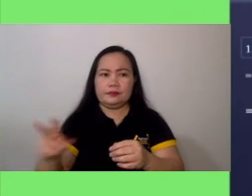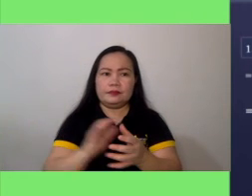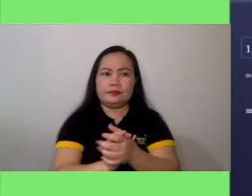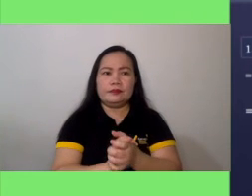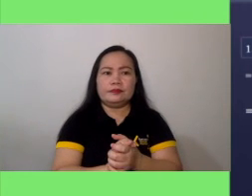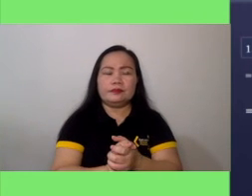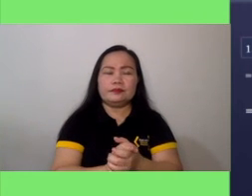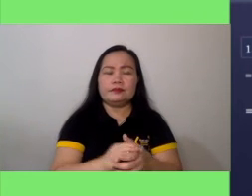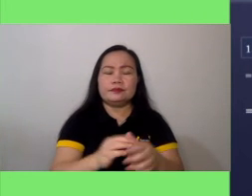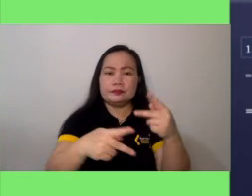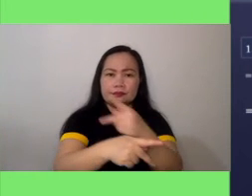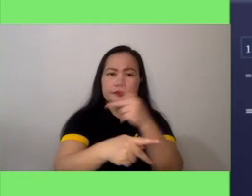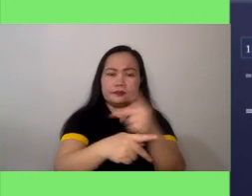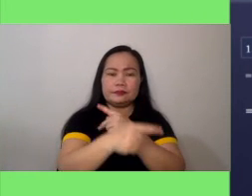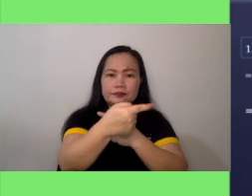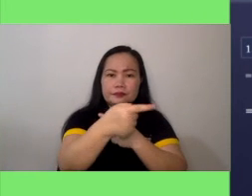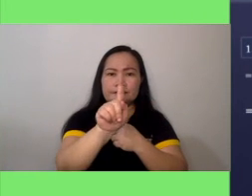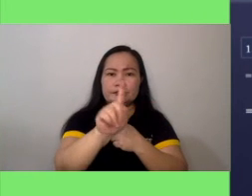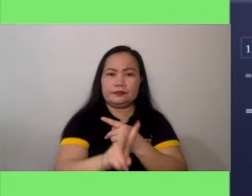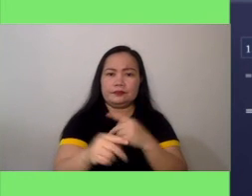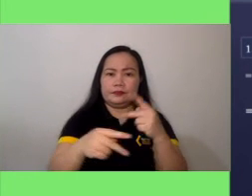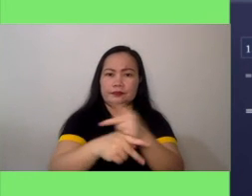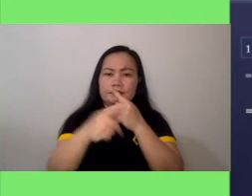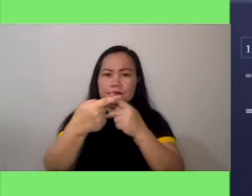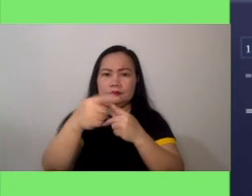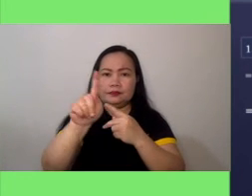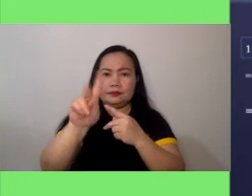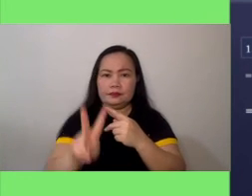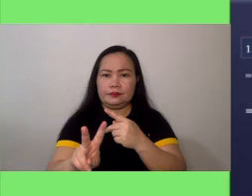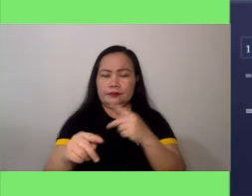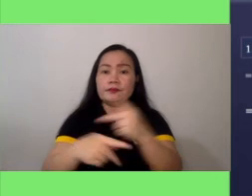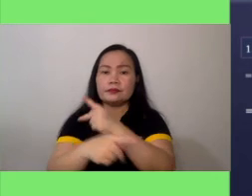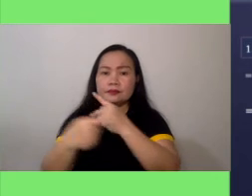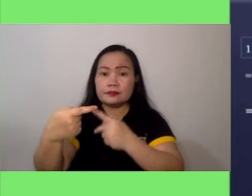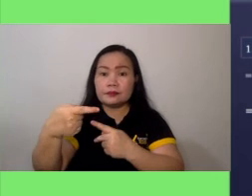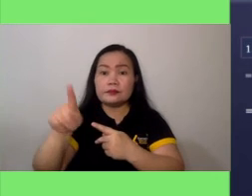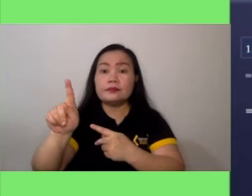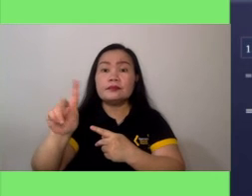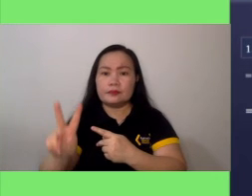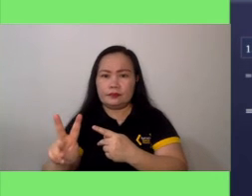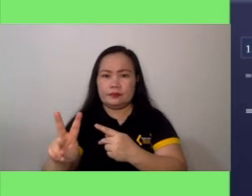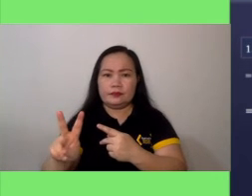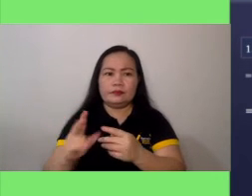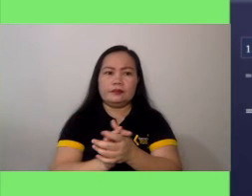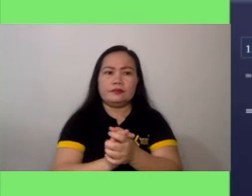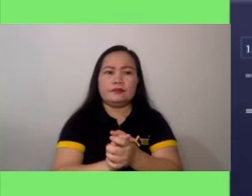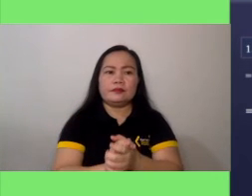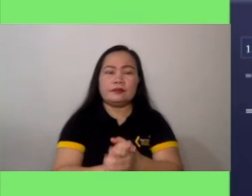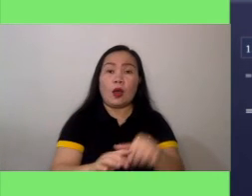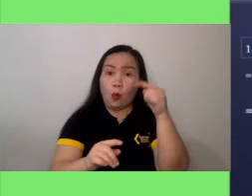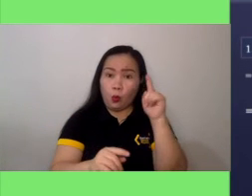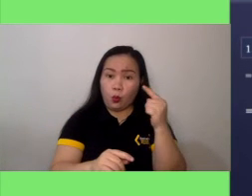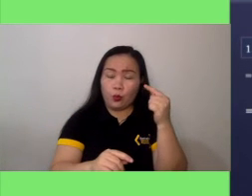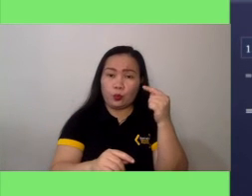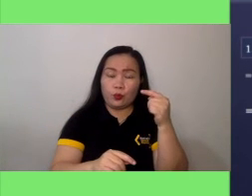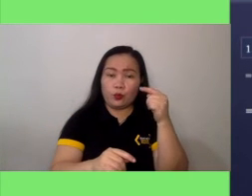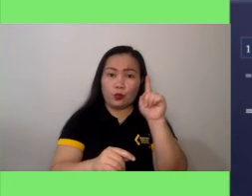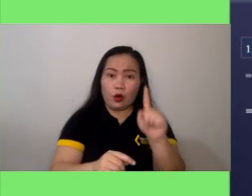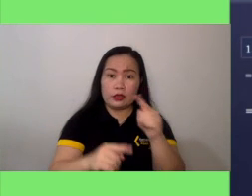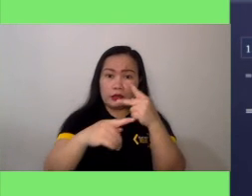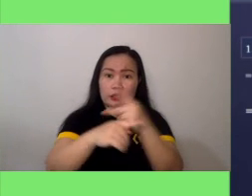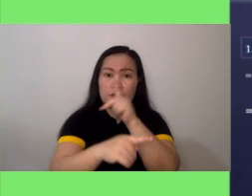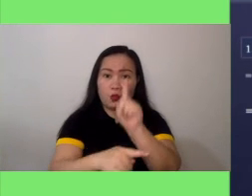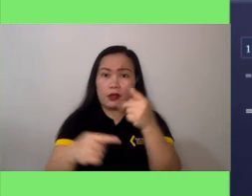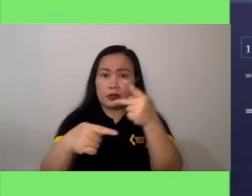nyo para hindi tayo malito. Negative 1/2 times negative 1/2 times negative 1/2. So, 1 times 1,